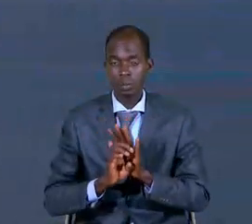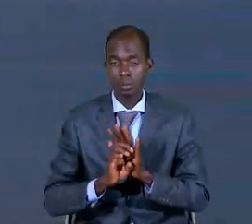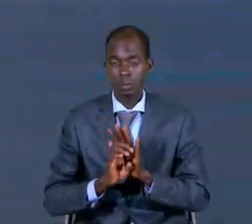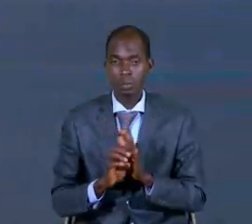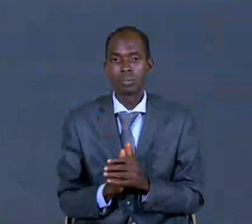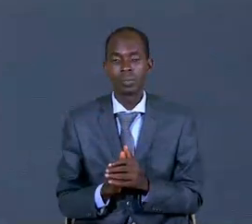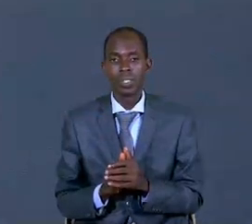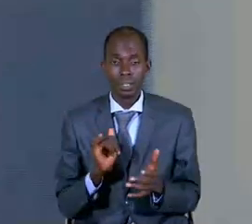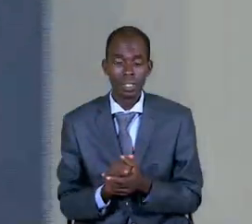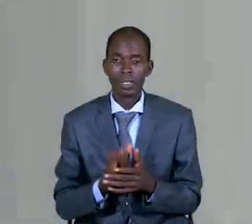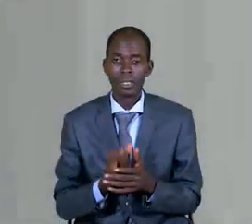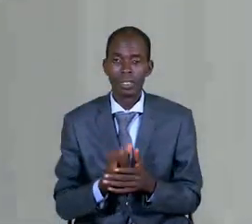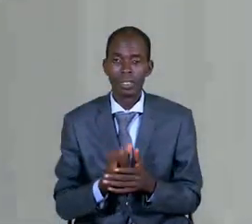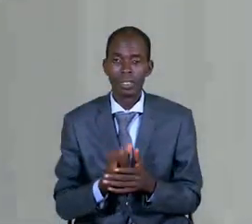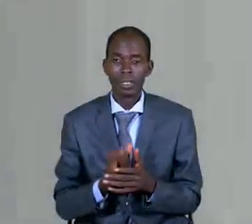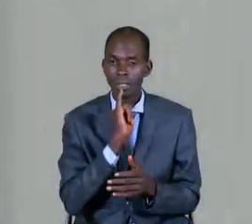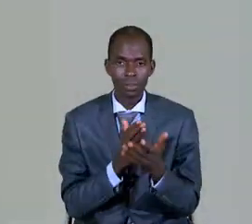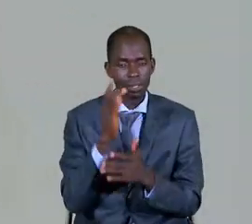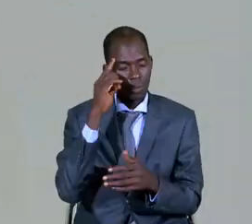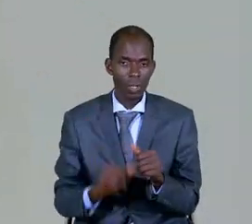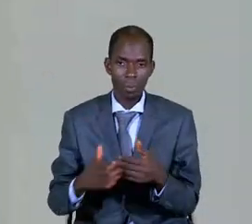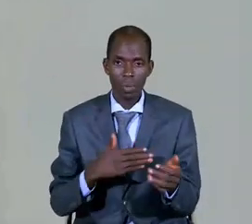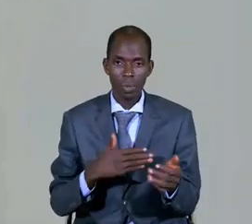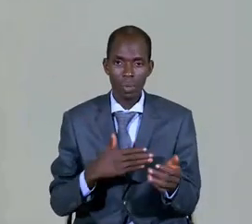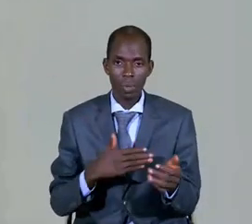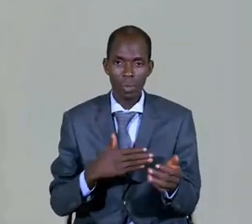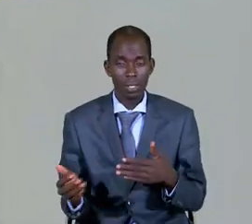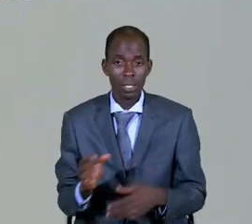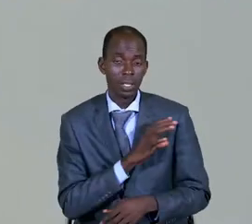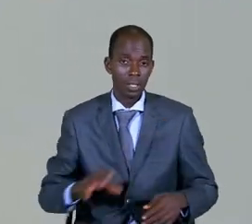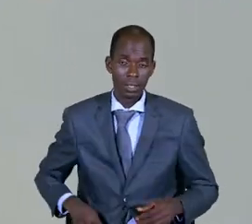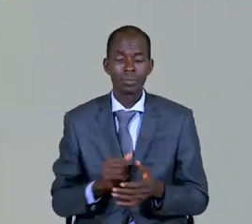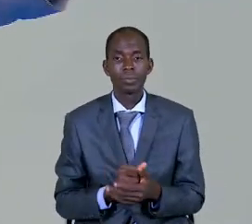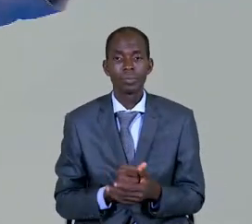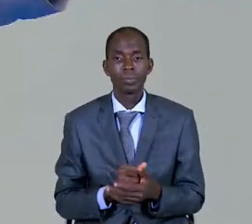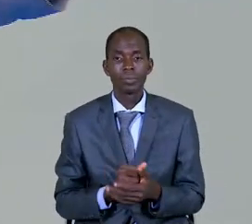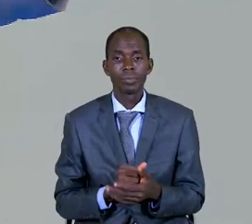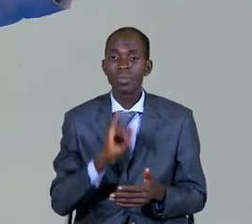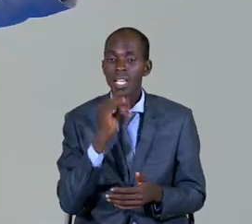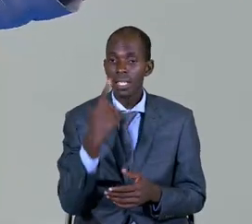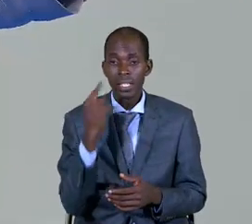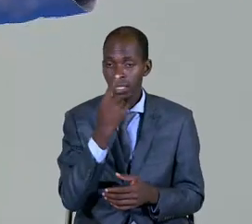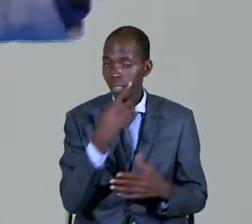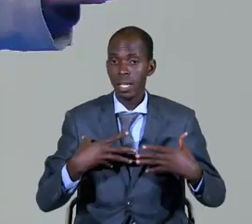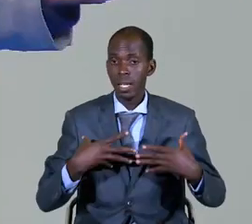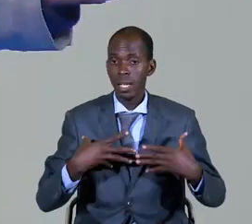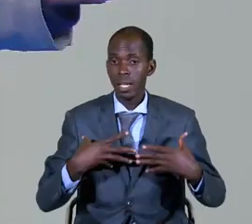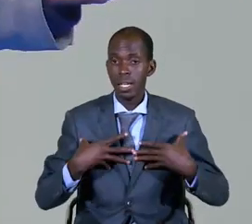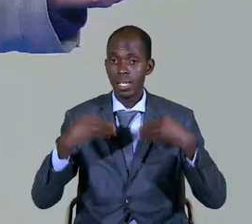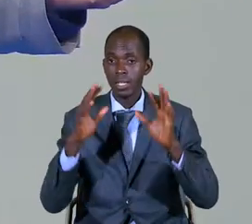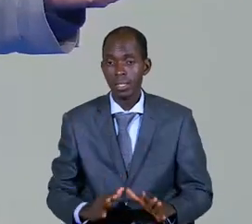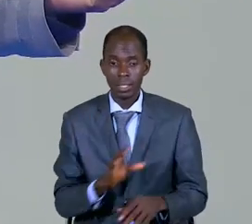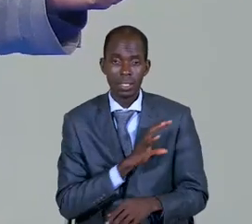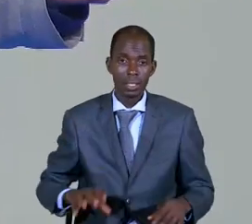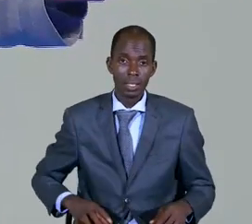fits every case. Christ, the sight giver. Christ, the